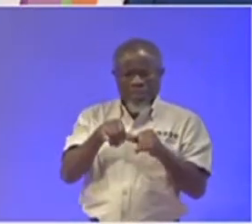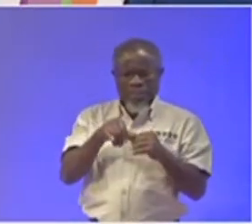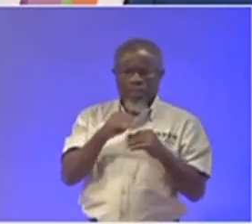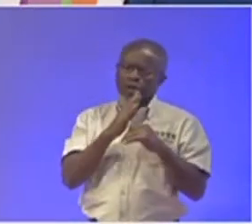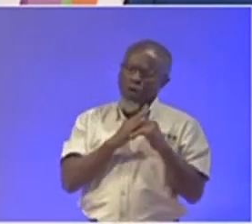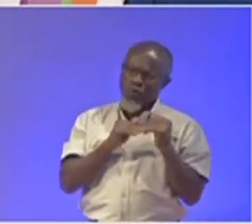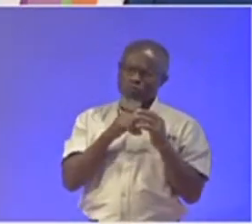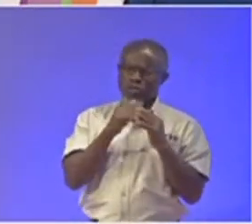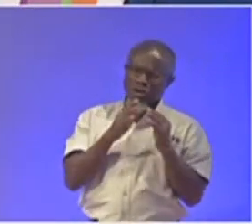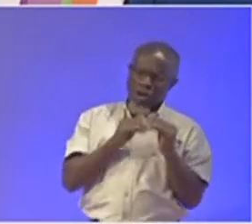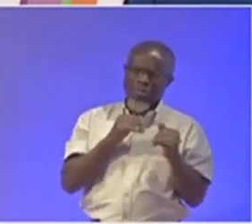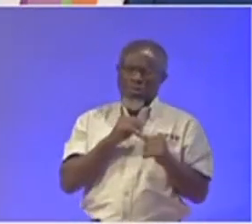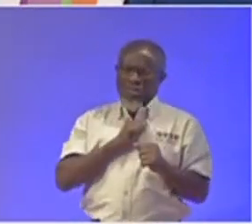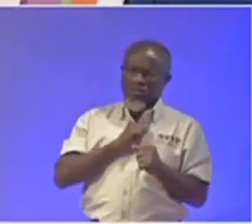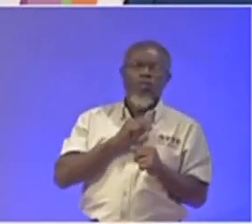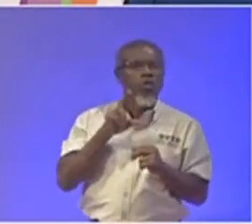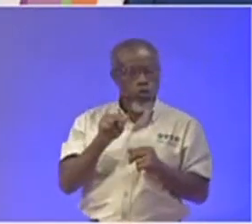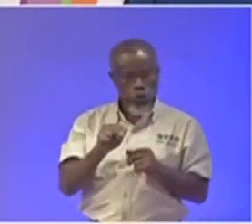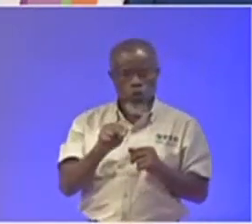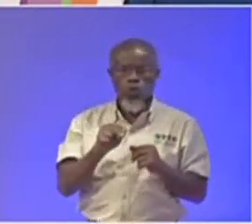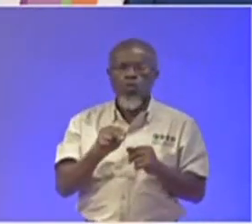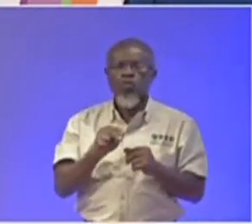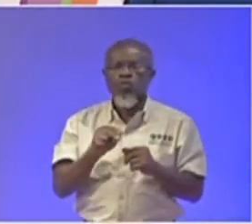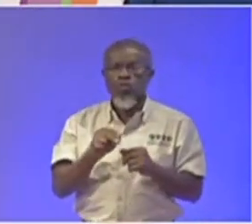me through the process of